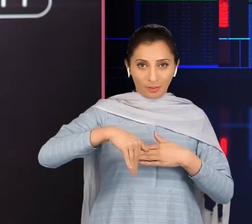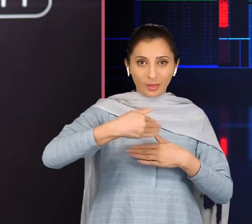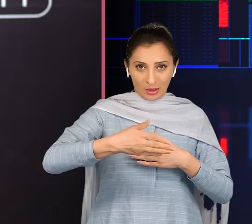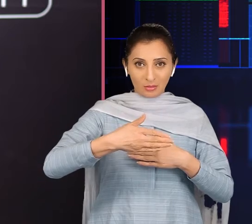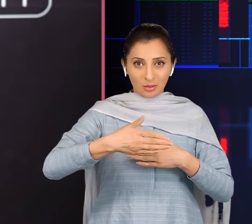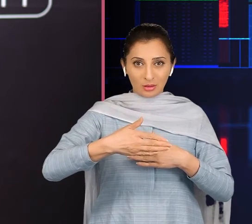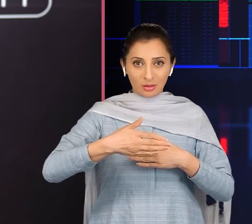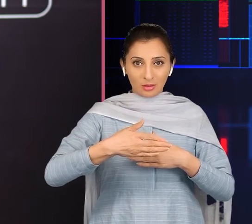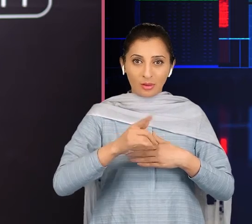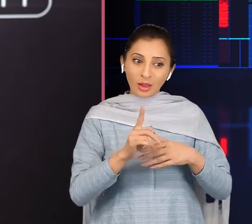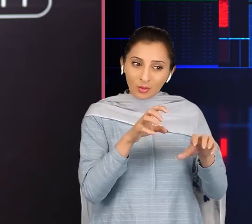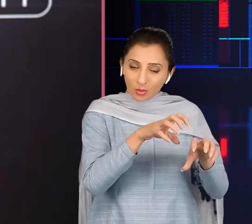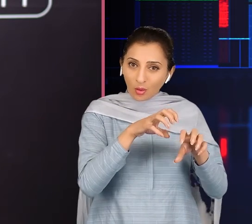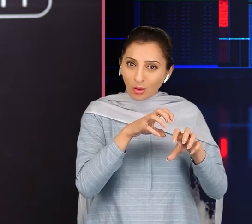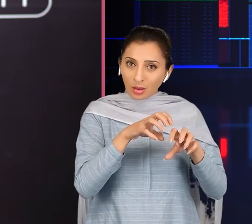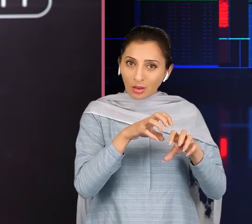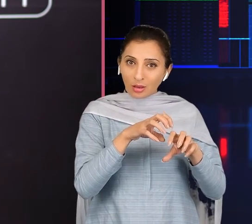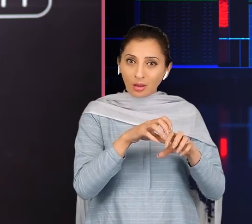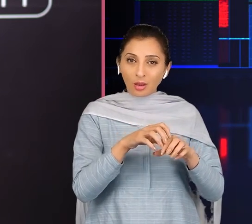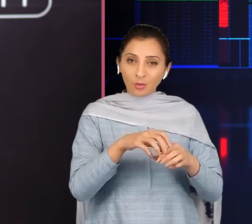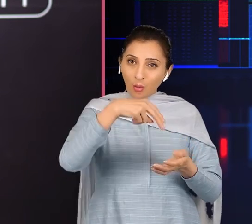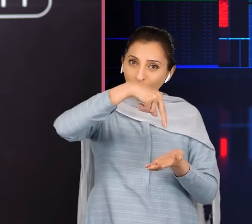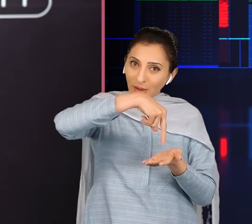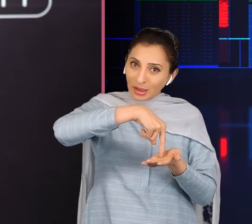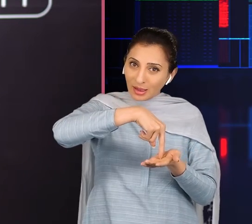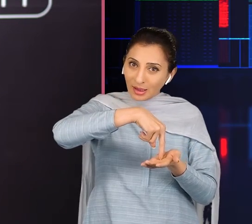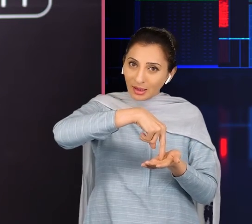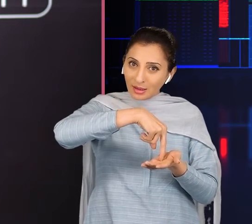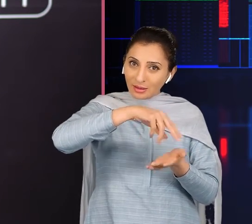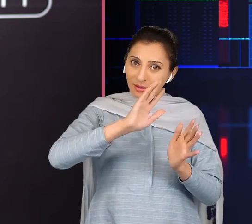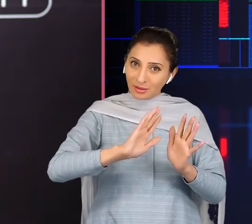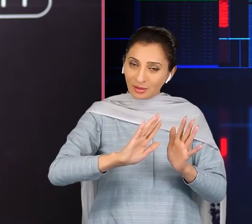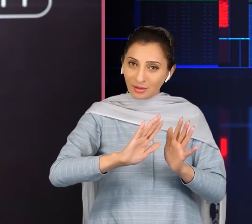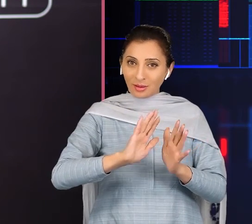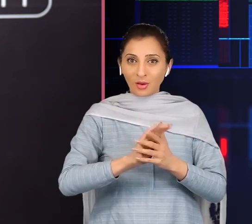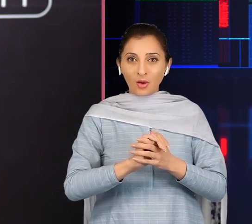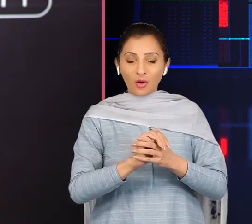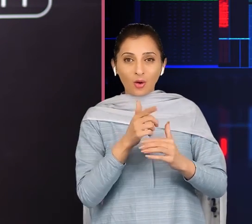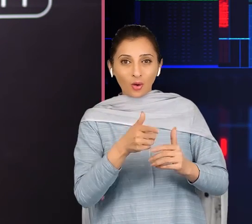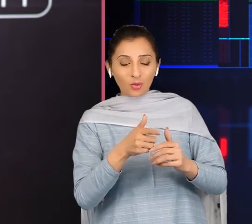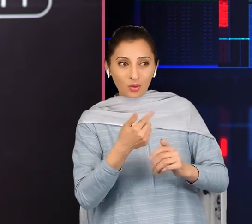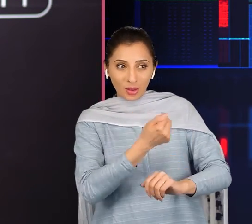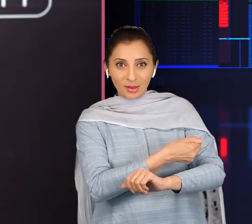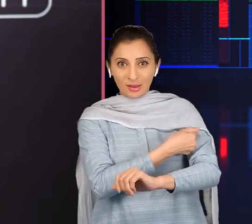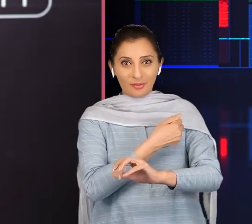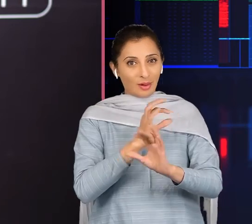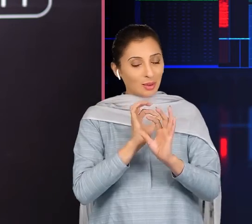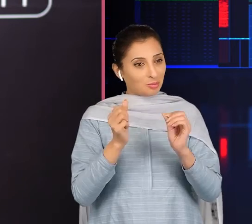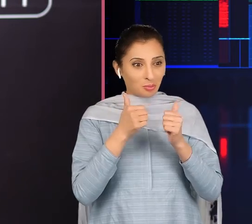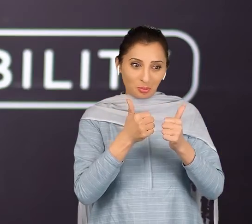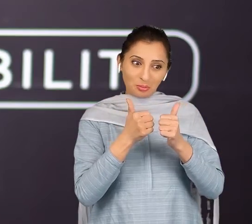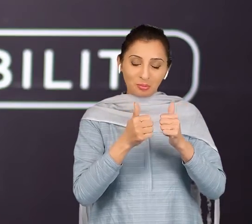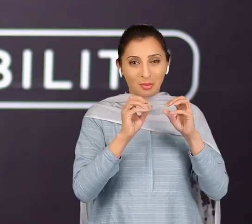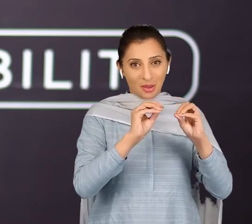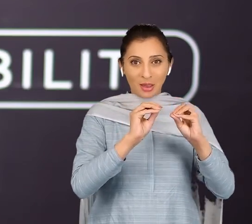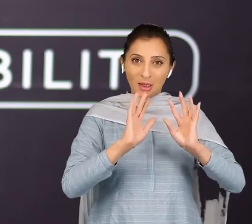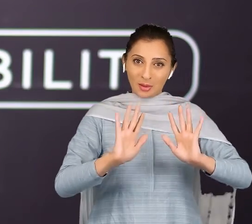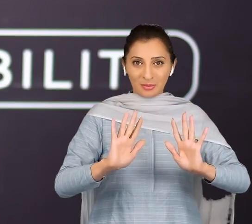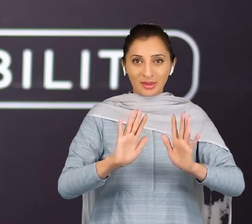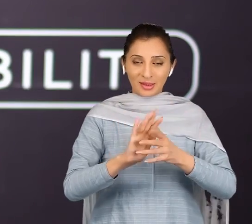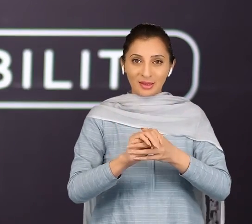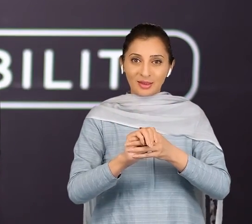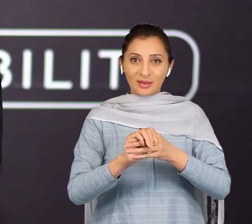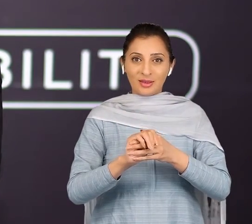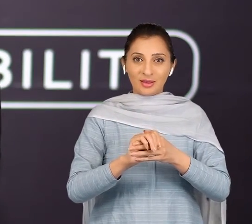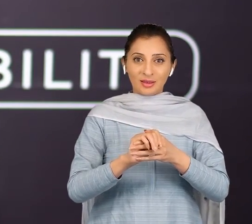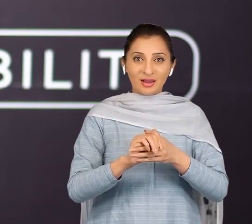1 day later, this dog, she's standing, which means she had responded to treatment. She was also